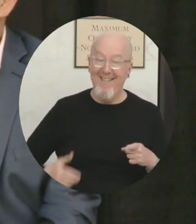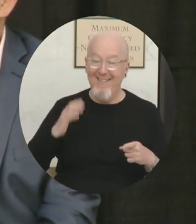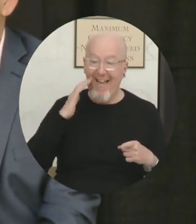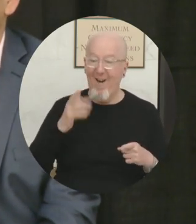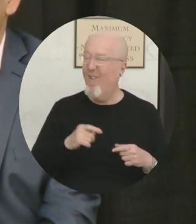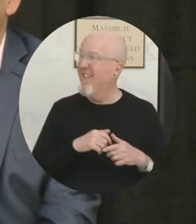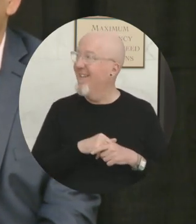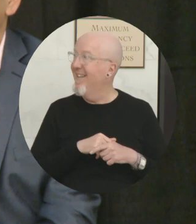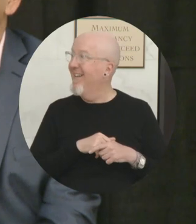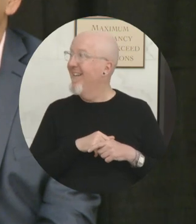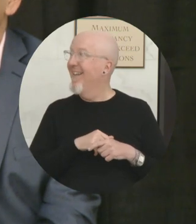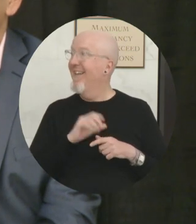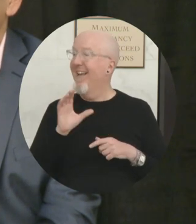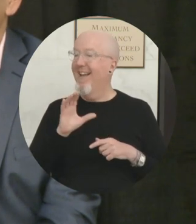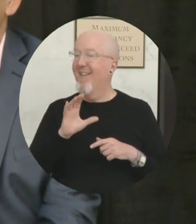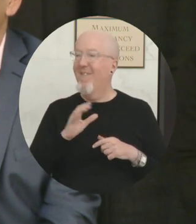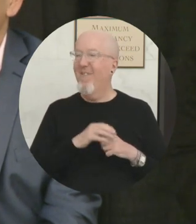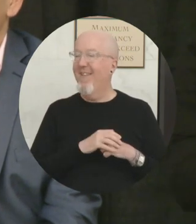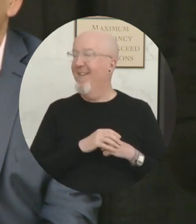Thank you for laughing. But